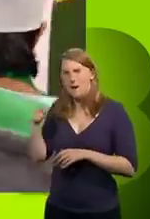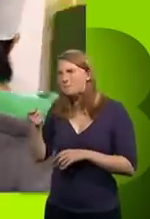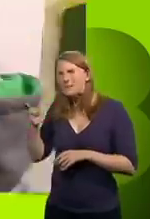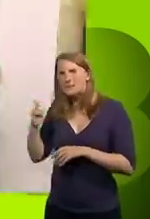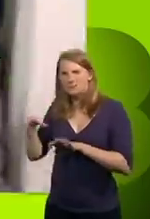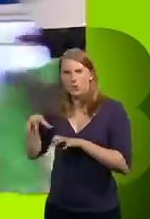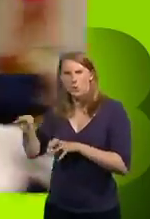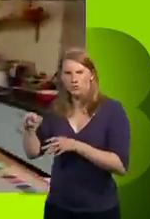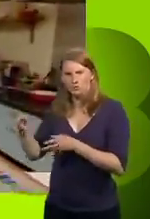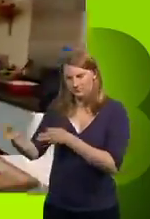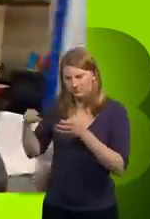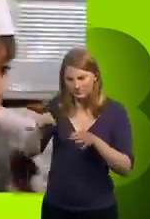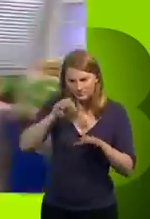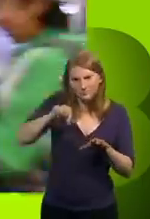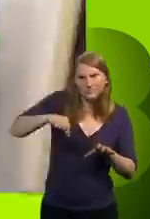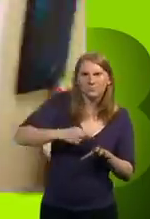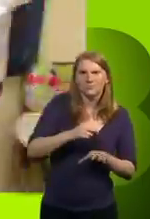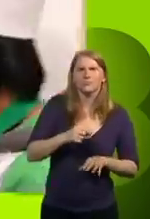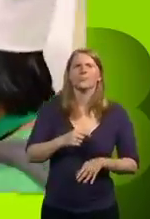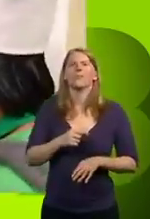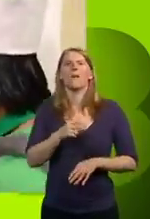frozen peas. Good idea.